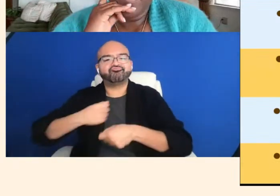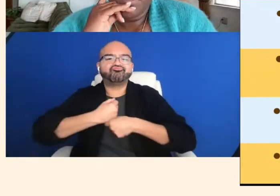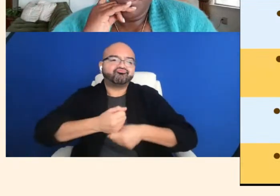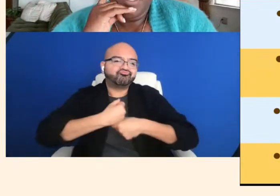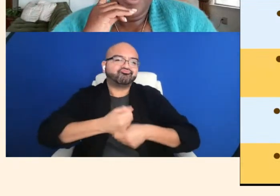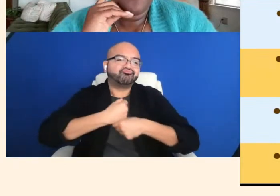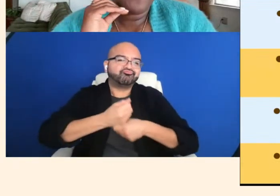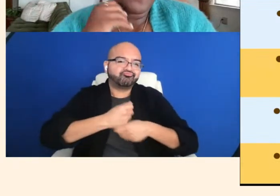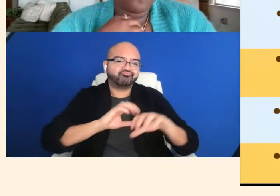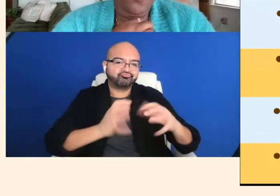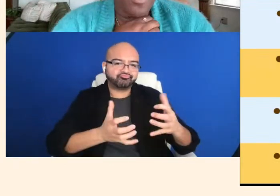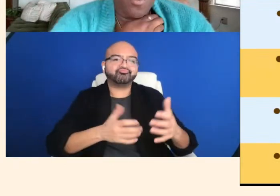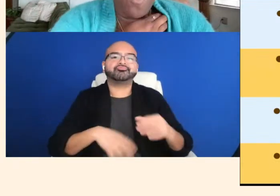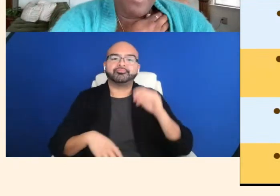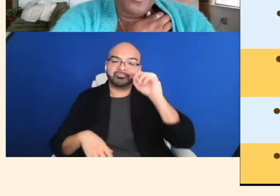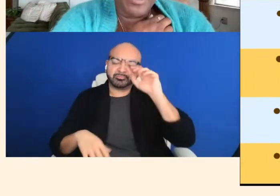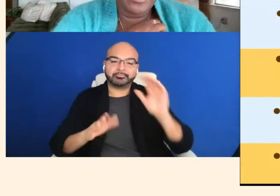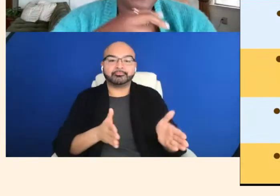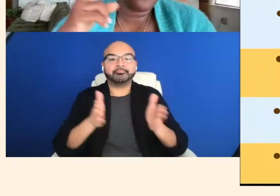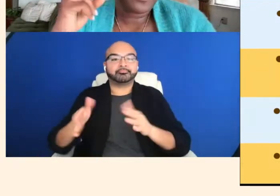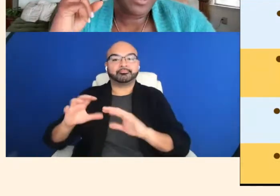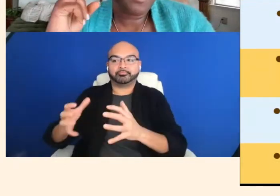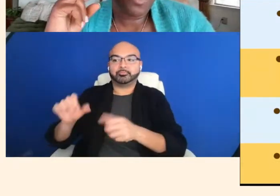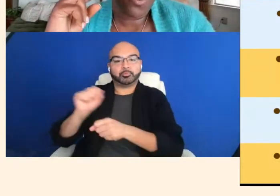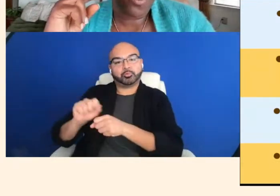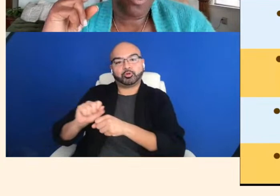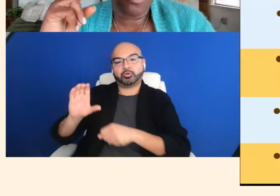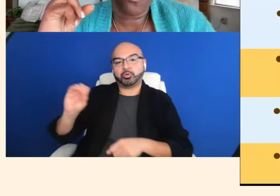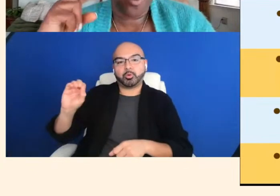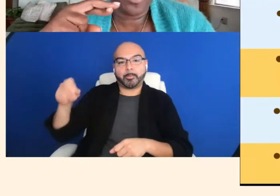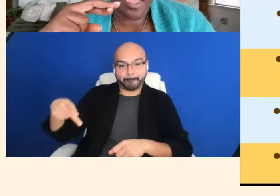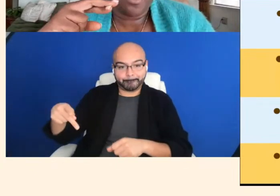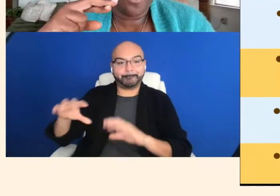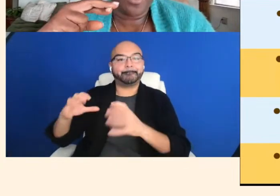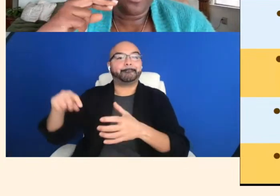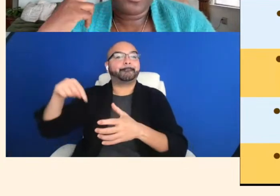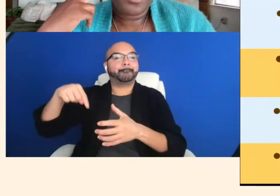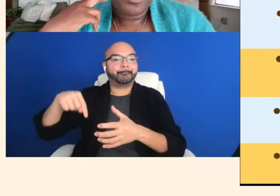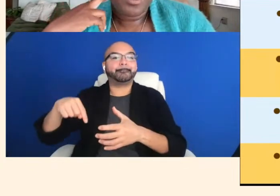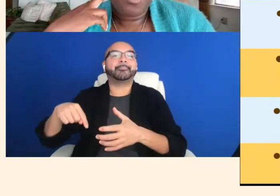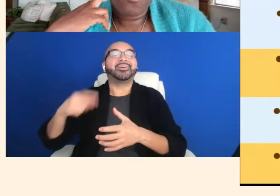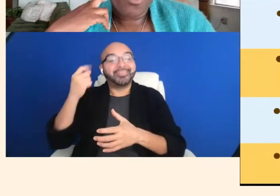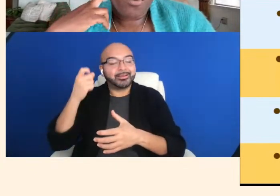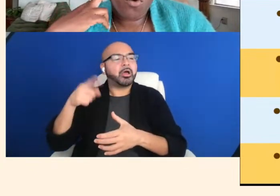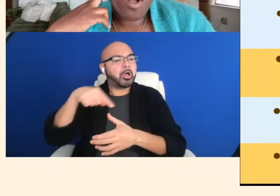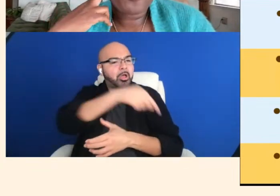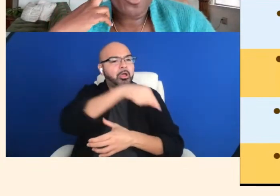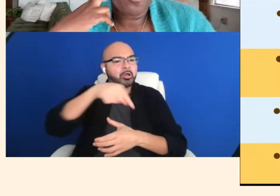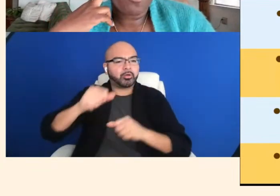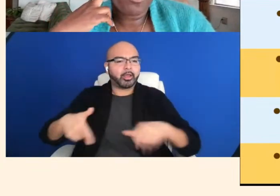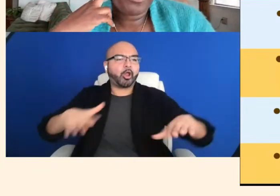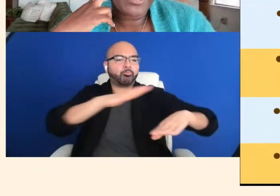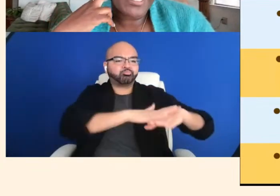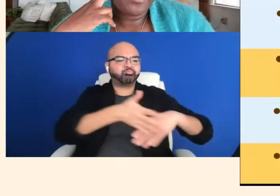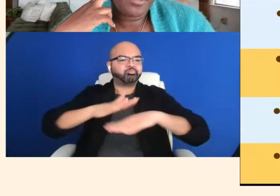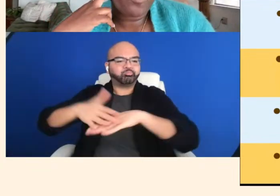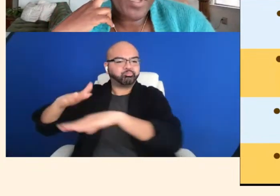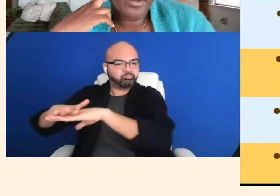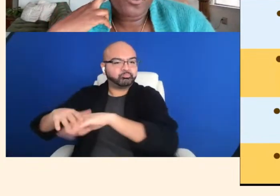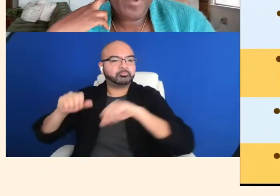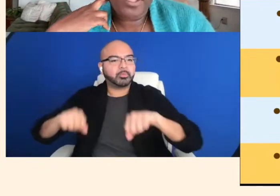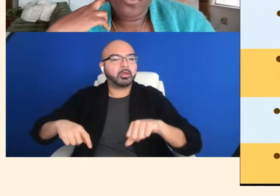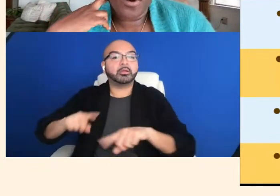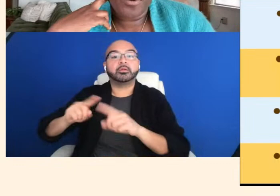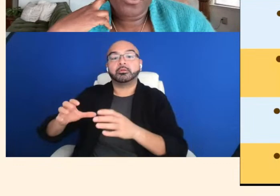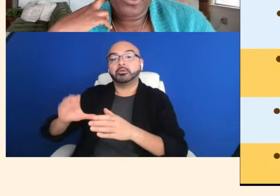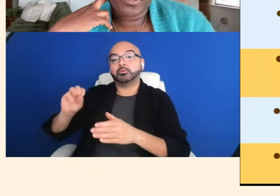etc. There are worker co-ops, and these things can cross categories. Worker co-ops are owned and